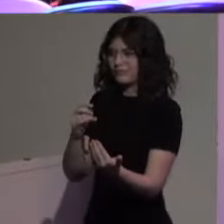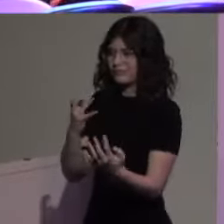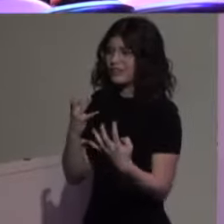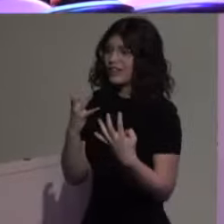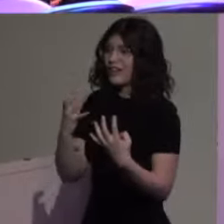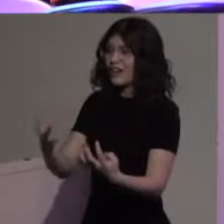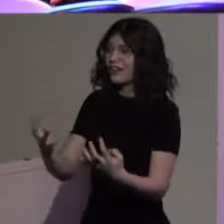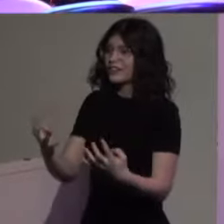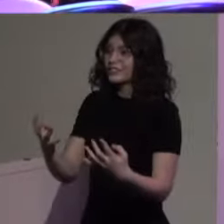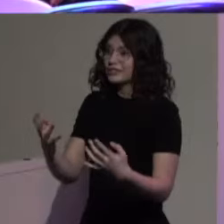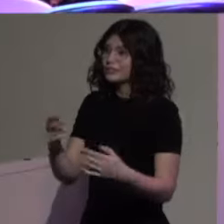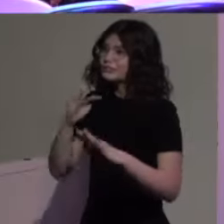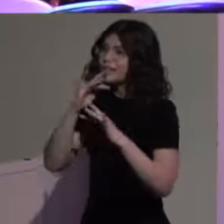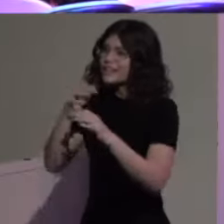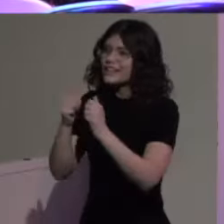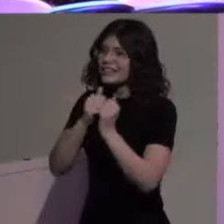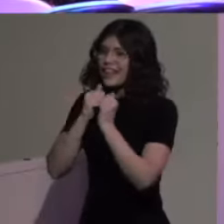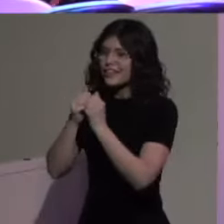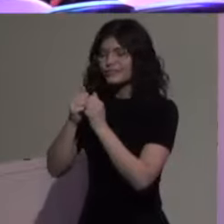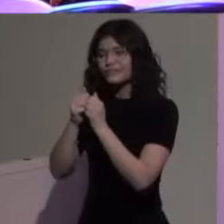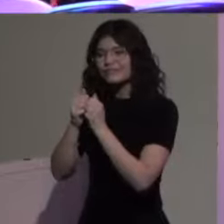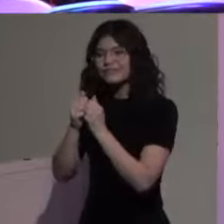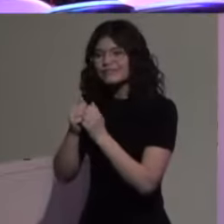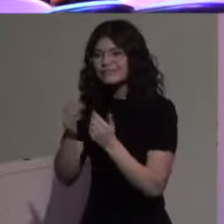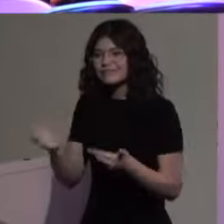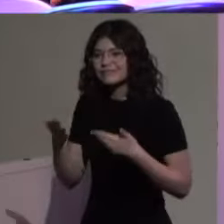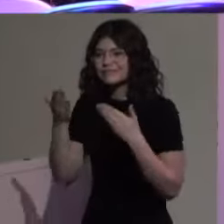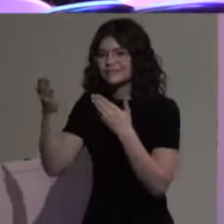is encouraged for this song.